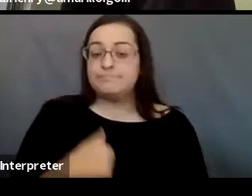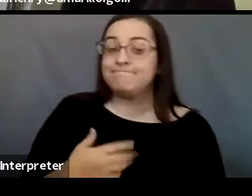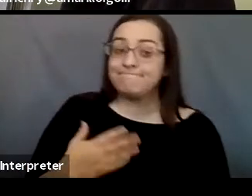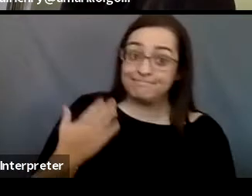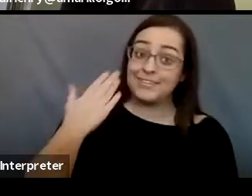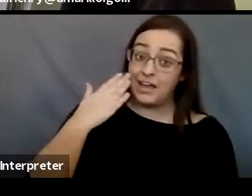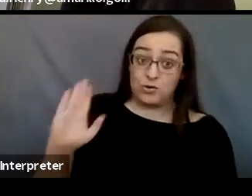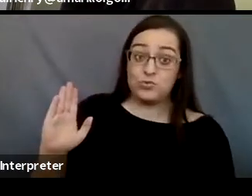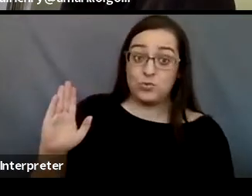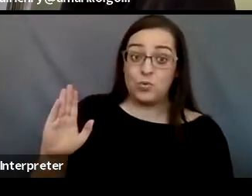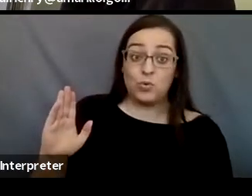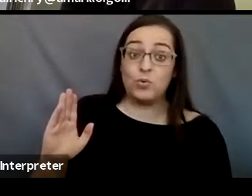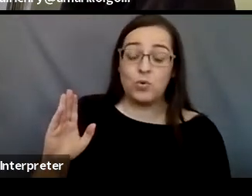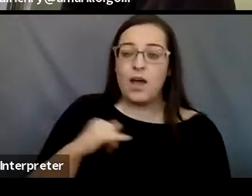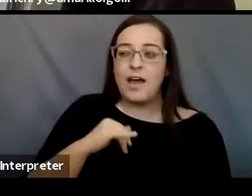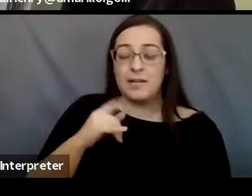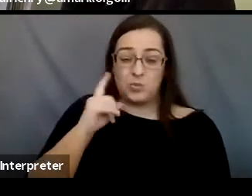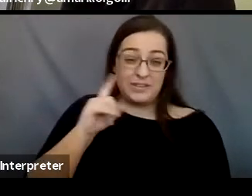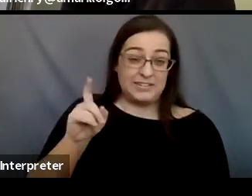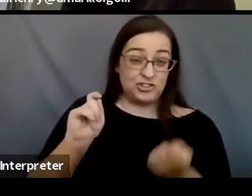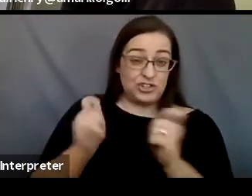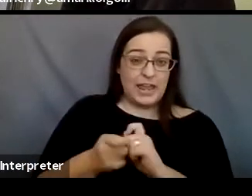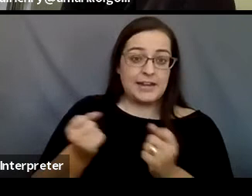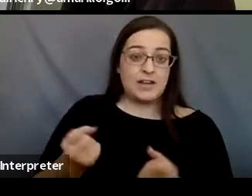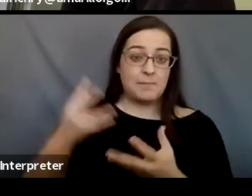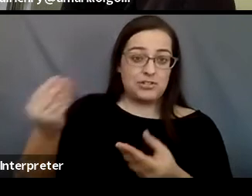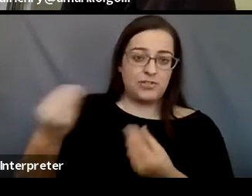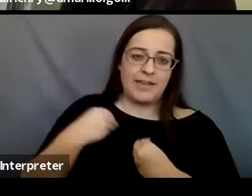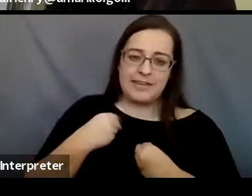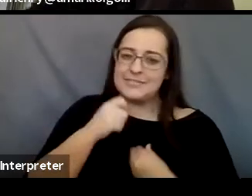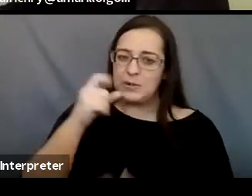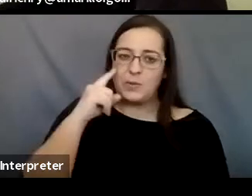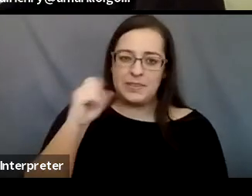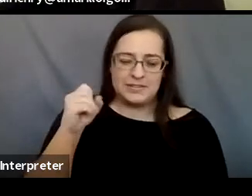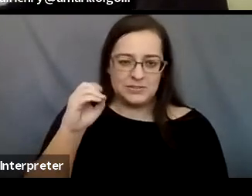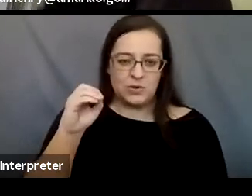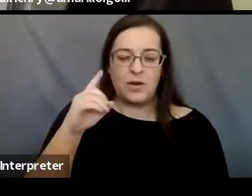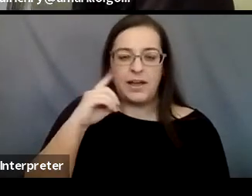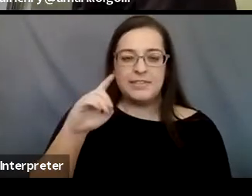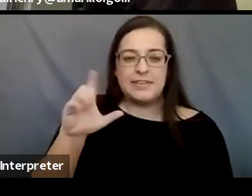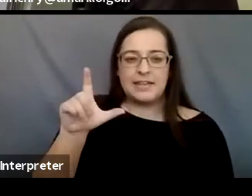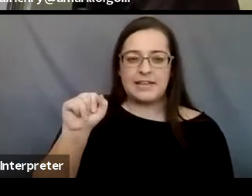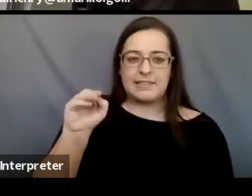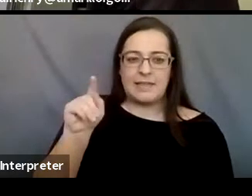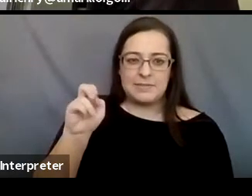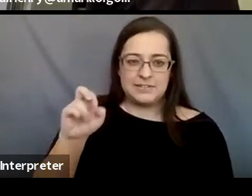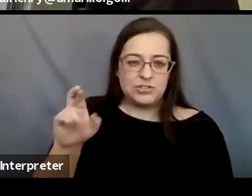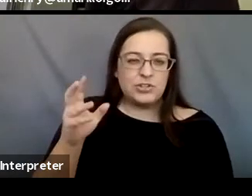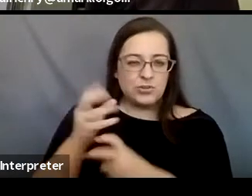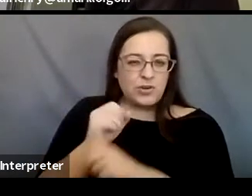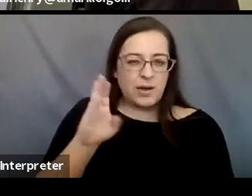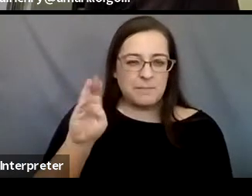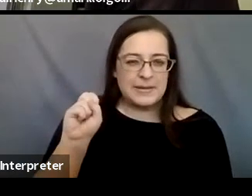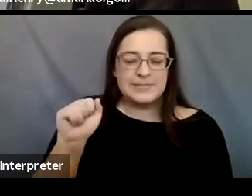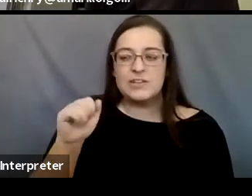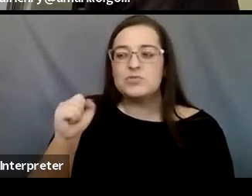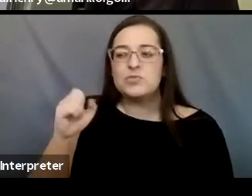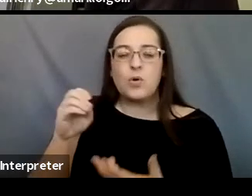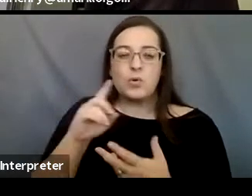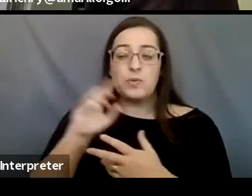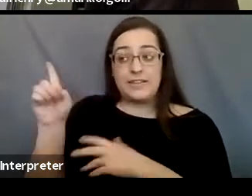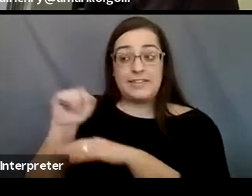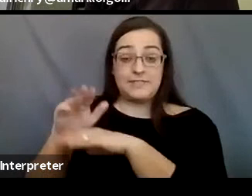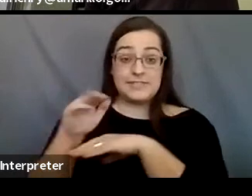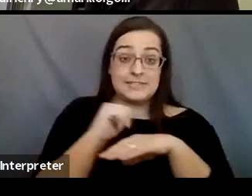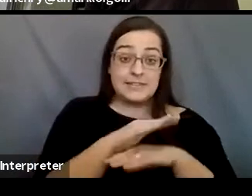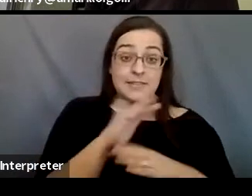know. I don't think it'll change, because I think Dr. Lamanteer has gotten some from at BSA. So I think it's being directed at the two